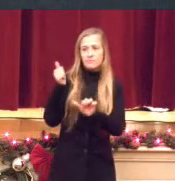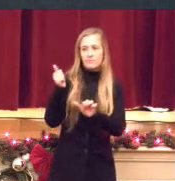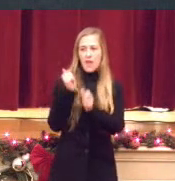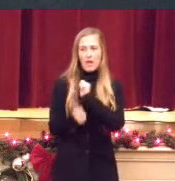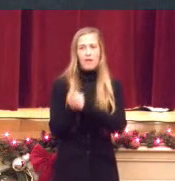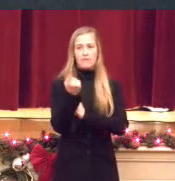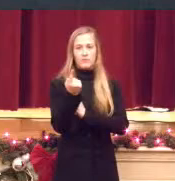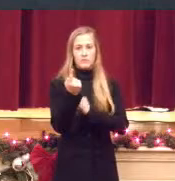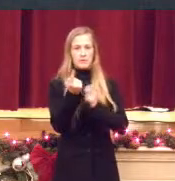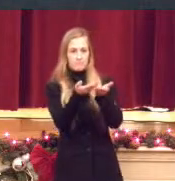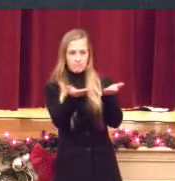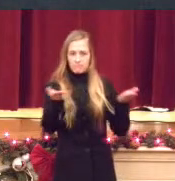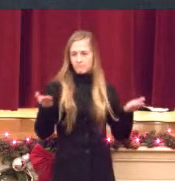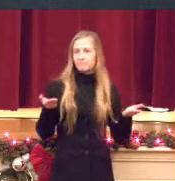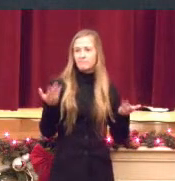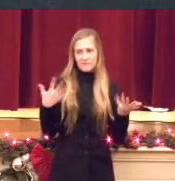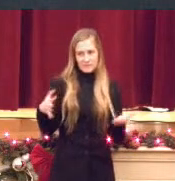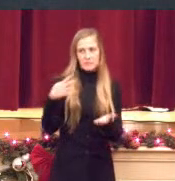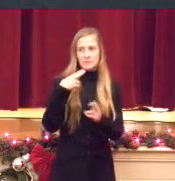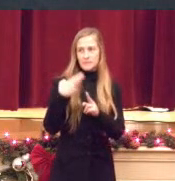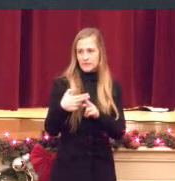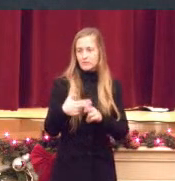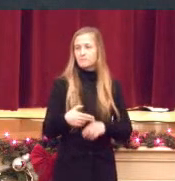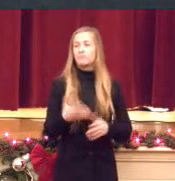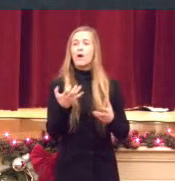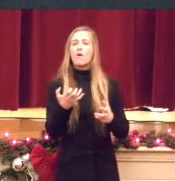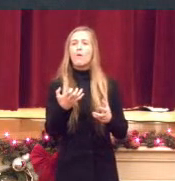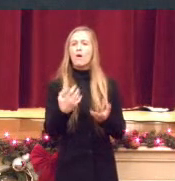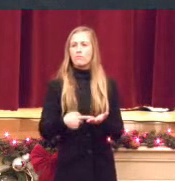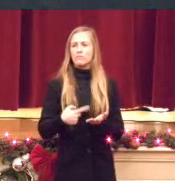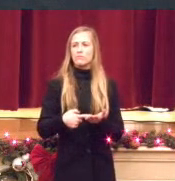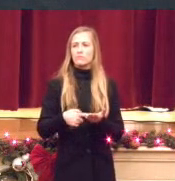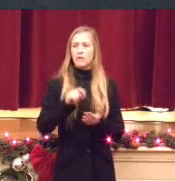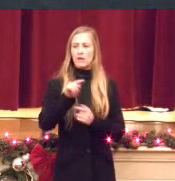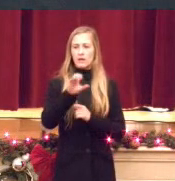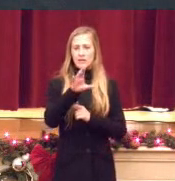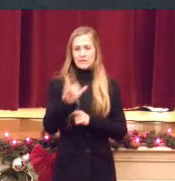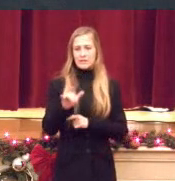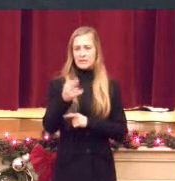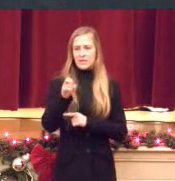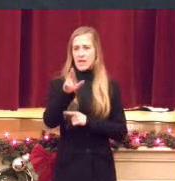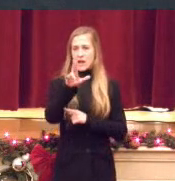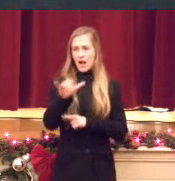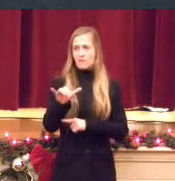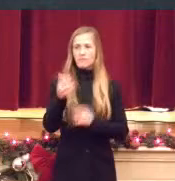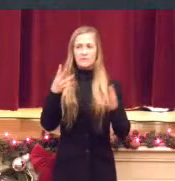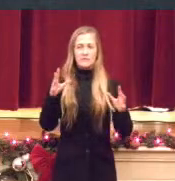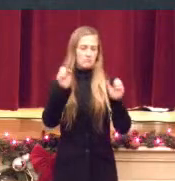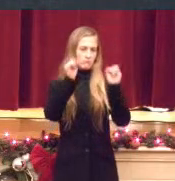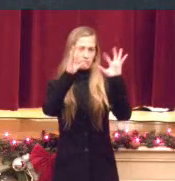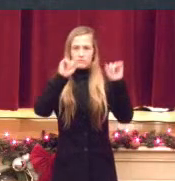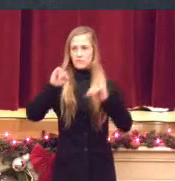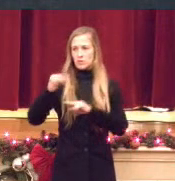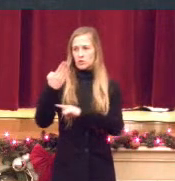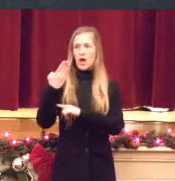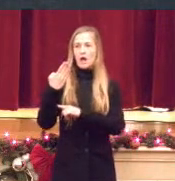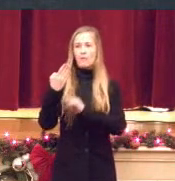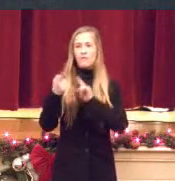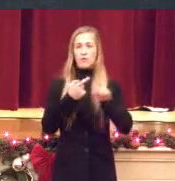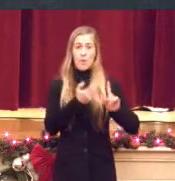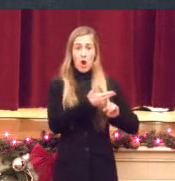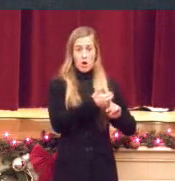to. And first of all, I should note that Stacey Henry has done an incredible job since the big